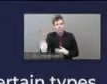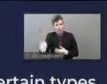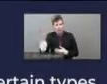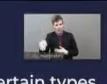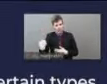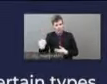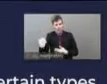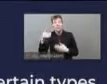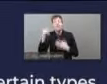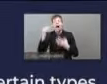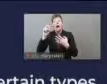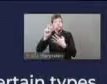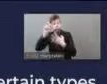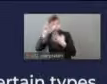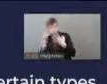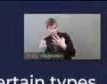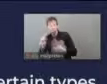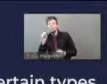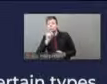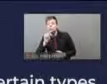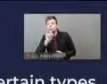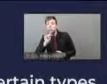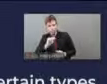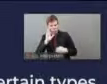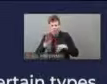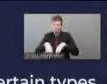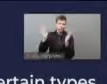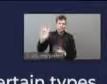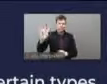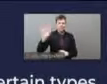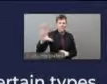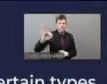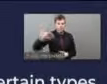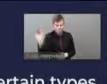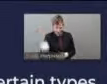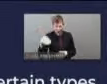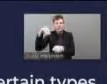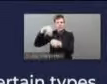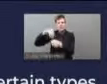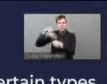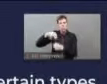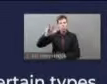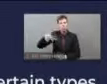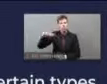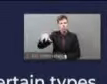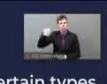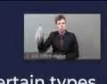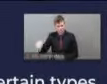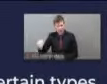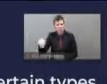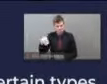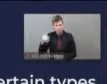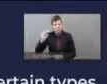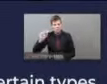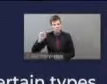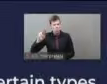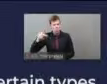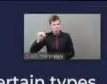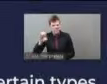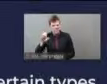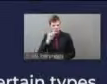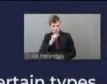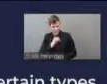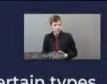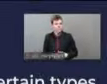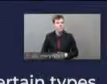and 33% indoor. So a complete introduction to operating businesses that,